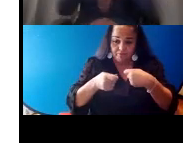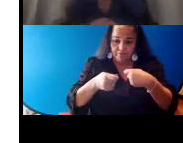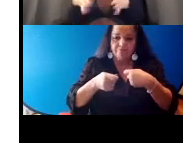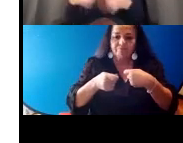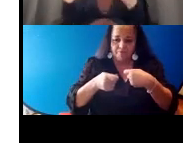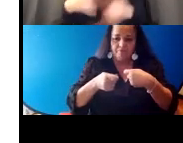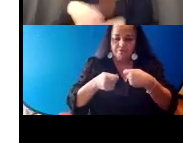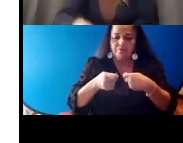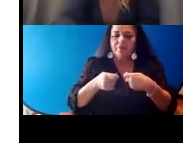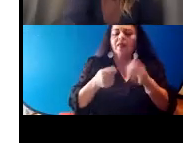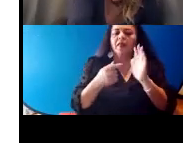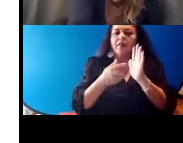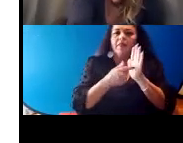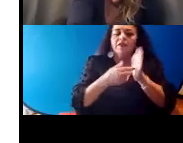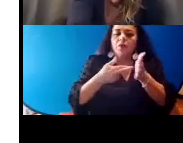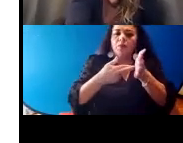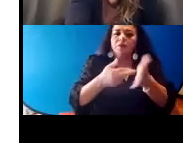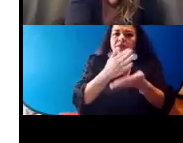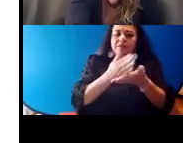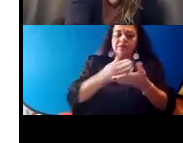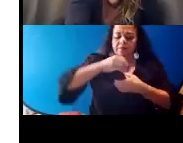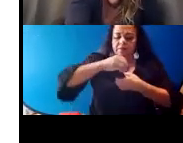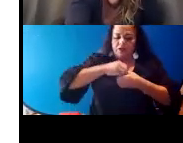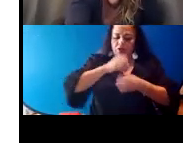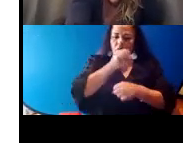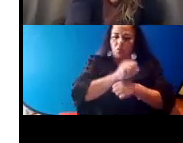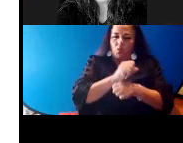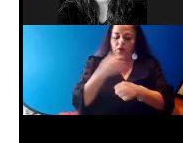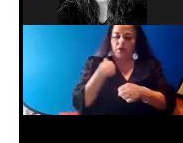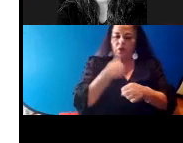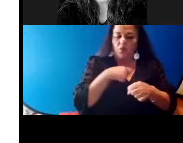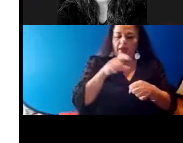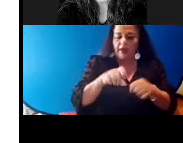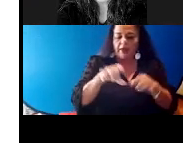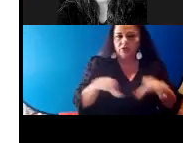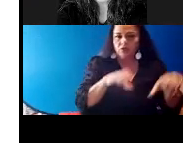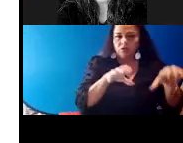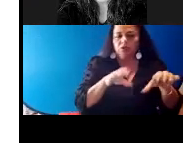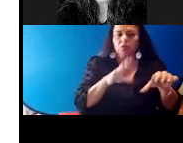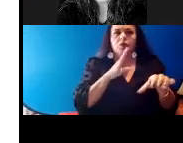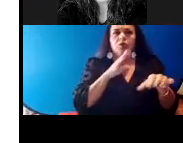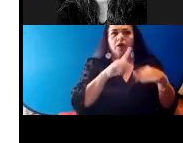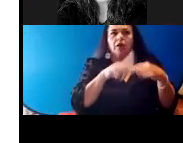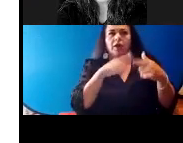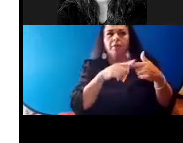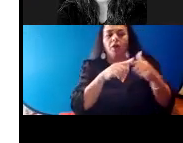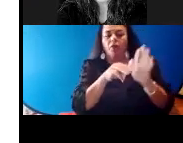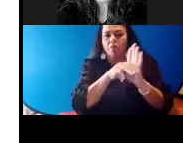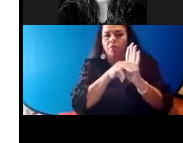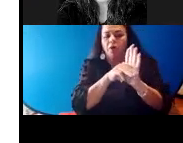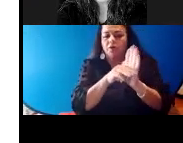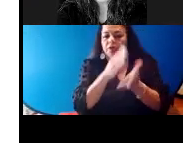some internal work that we all have to do. And so when we talk about the mental models and what Sam just uplifted, it's some of that self-work that we all need to sort of own.